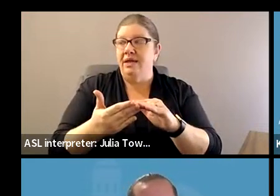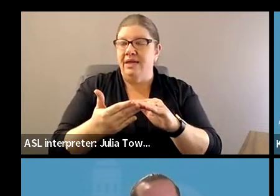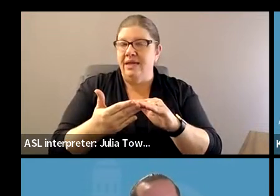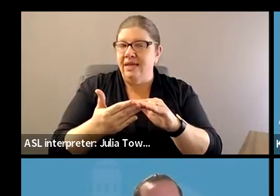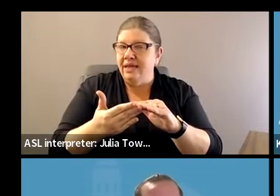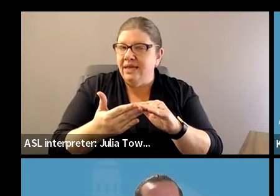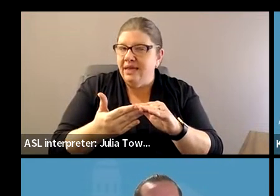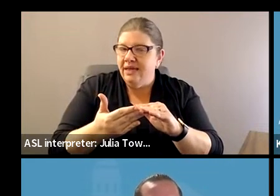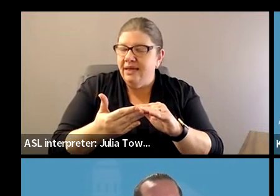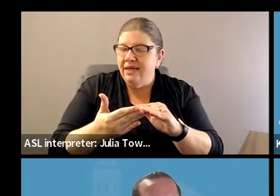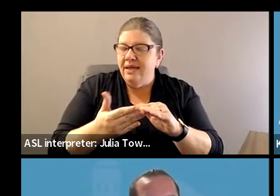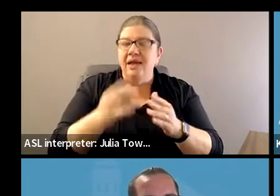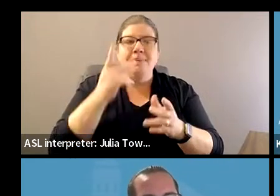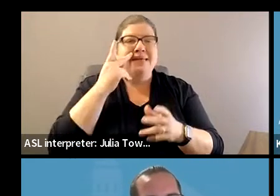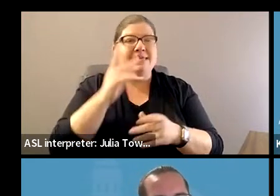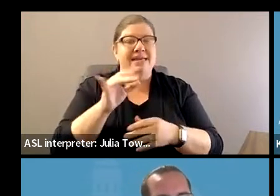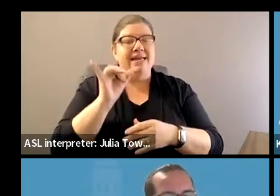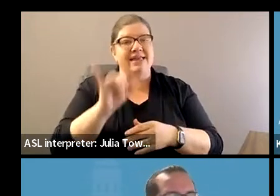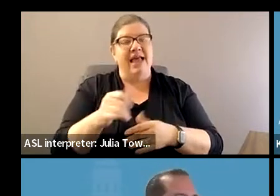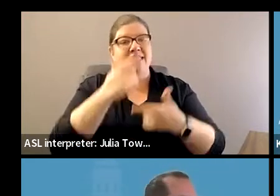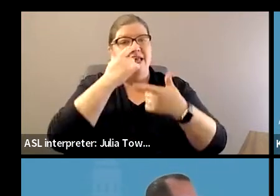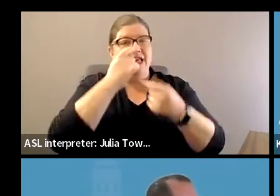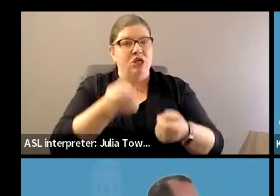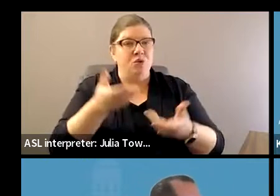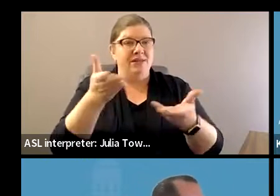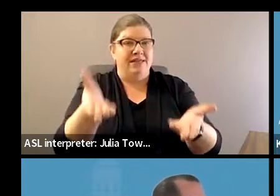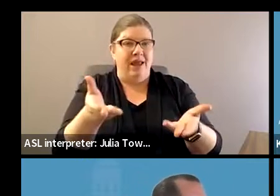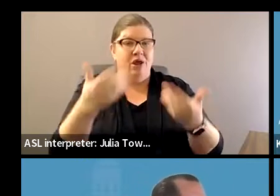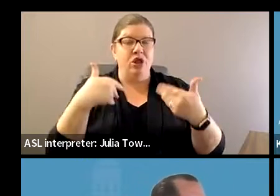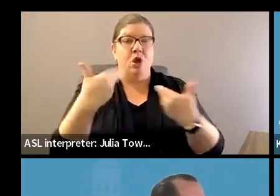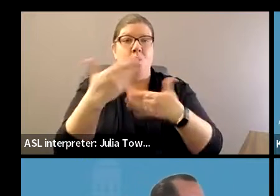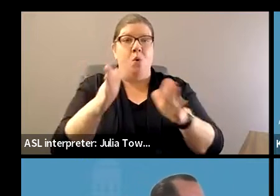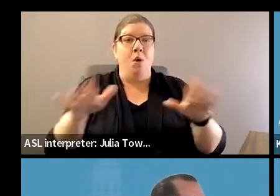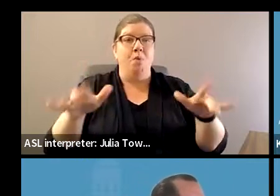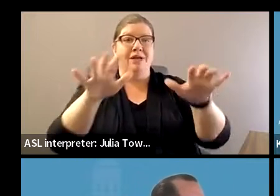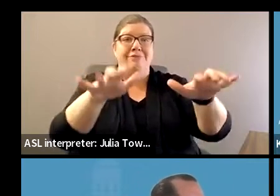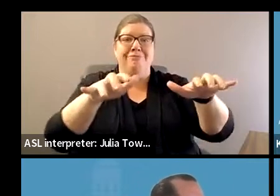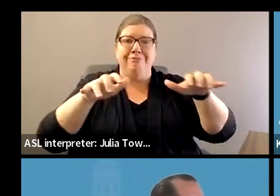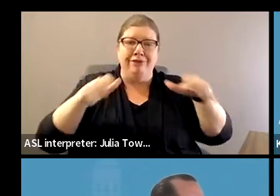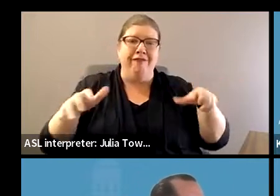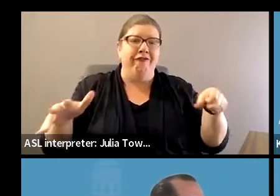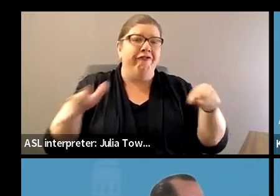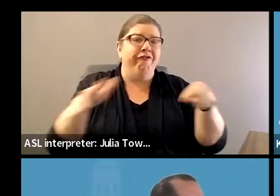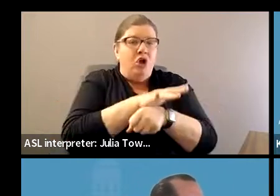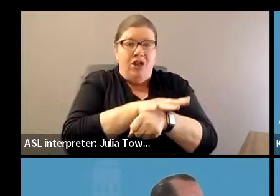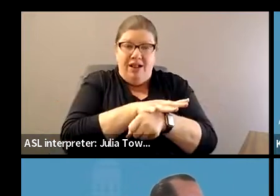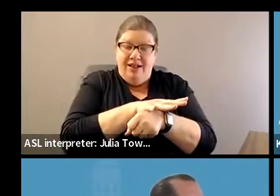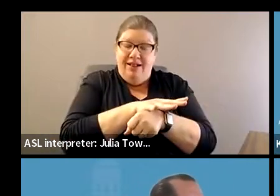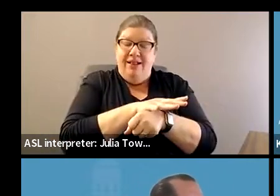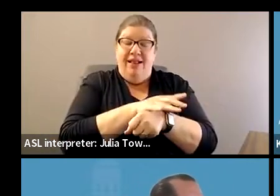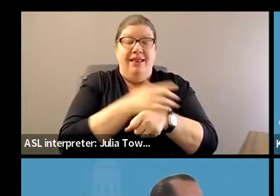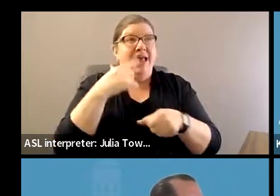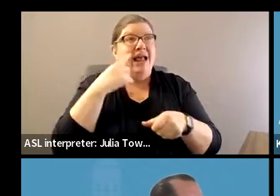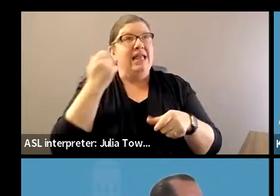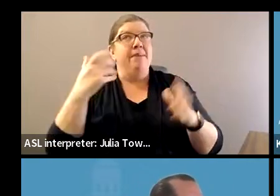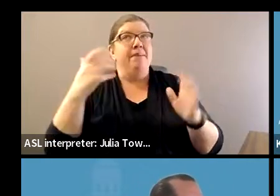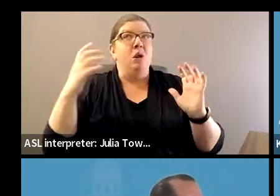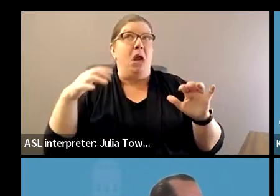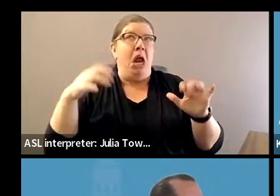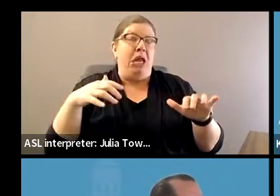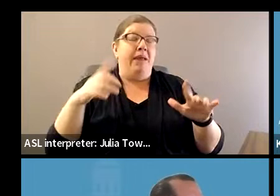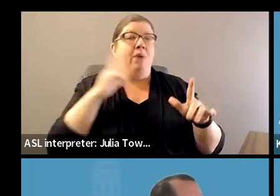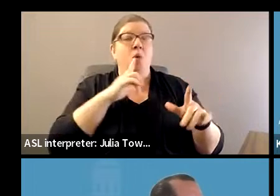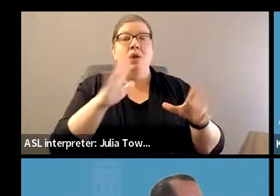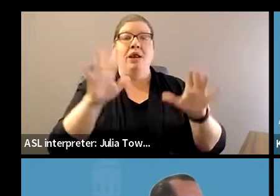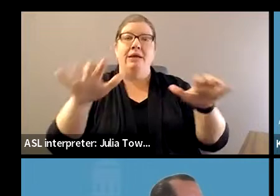we really just see that just the interest there. The room was literally full there, and it was, I think it was a little rainy that day, but it was really